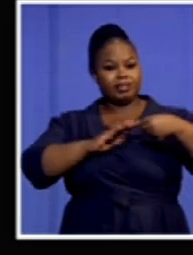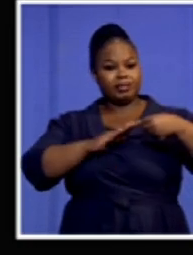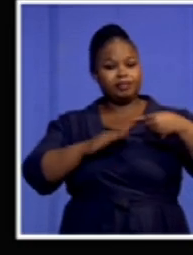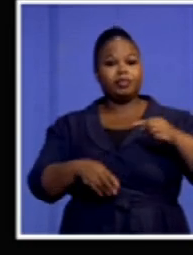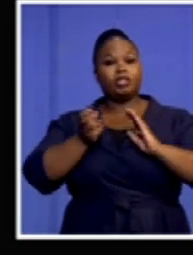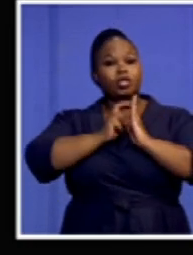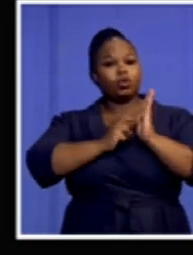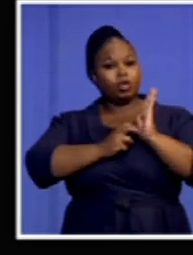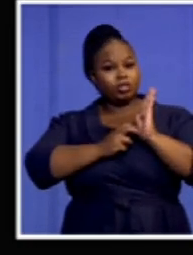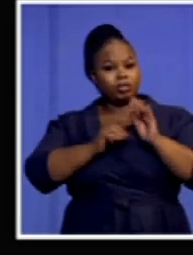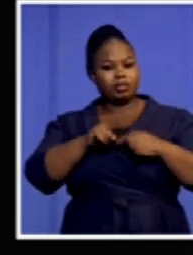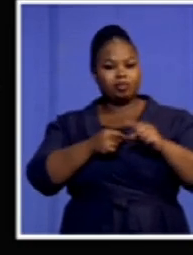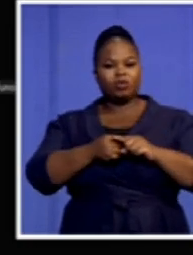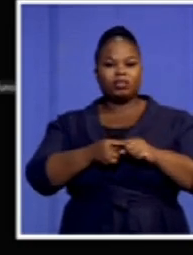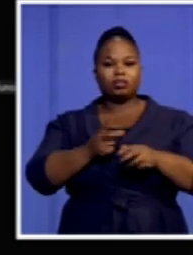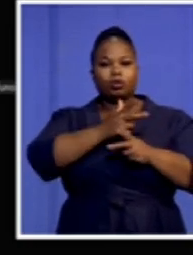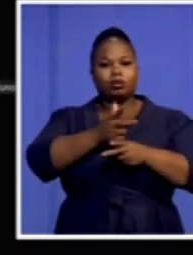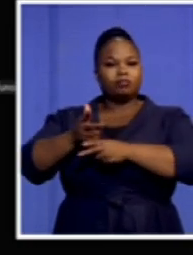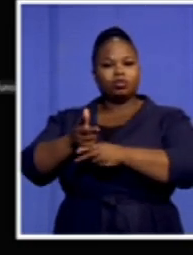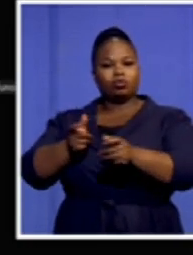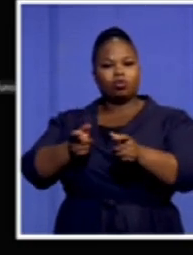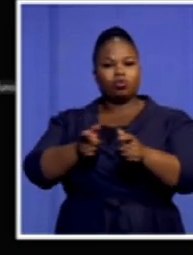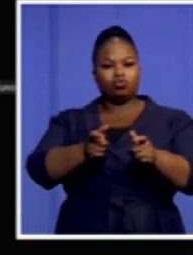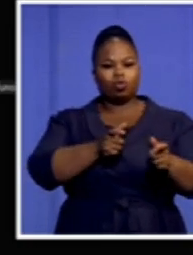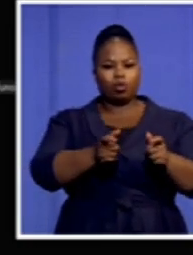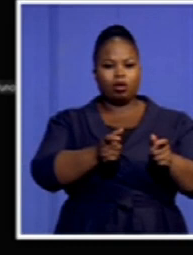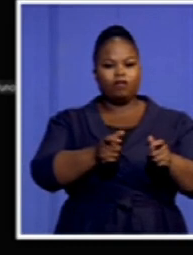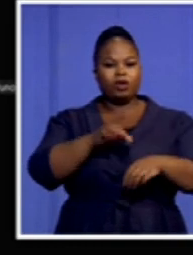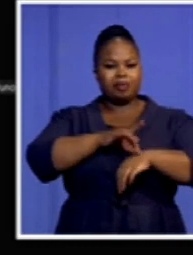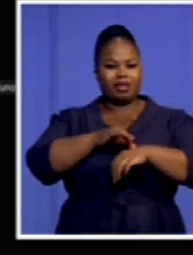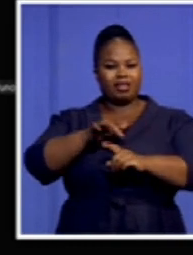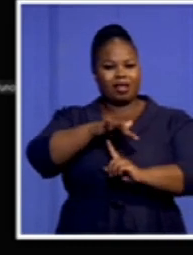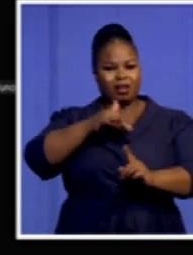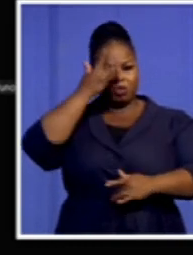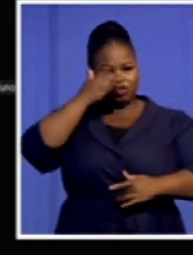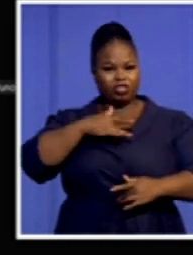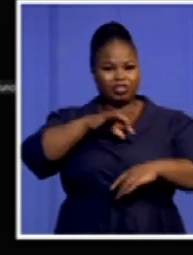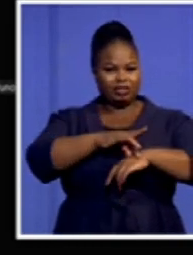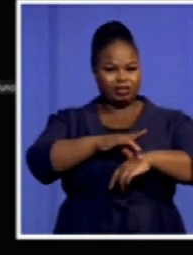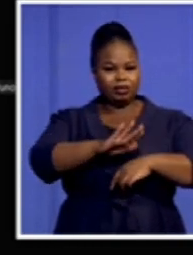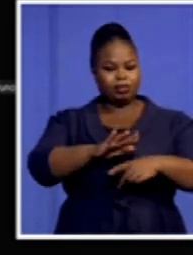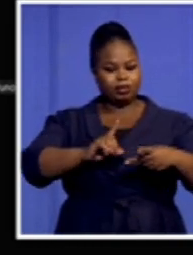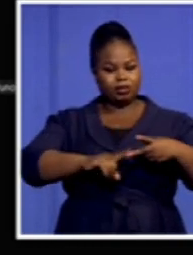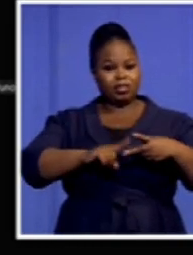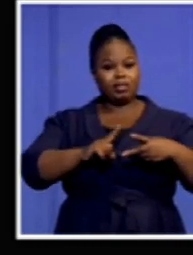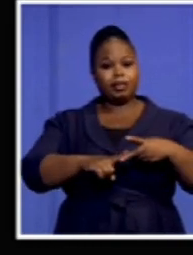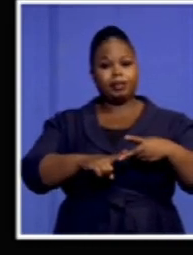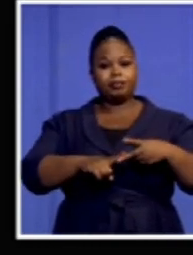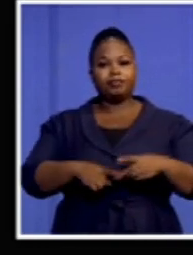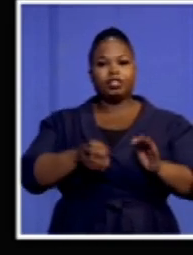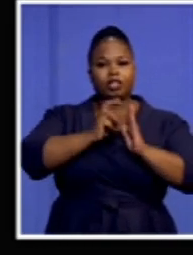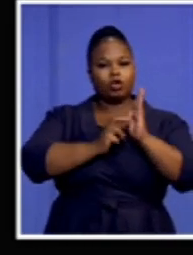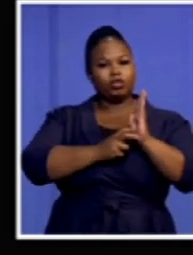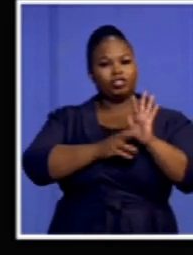surveillance and control of notifiable medical conditions. Secondly, the regulations relating to public